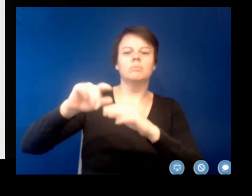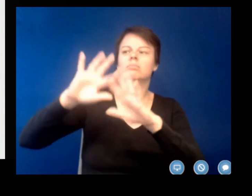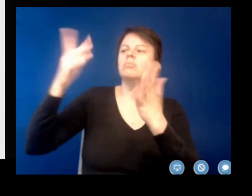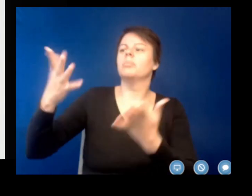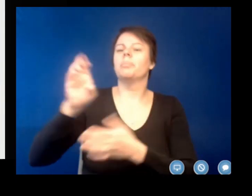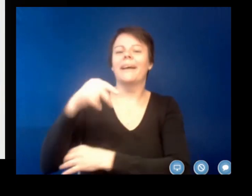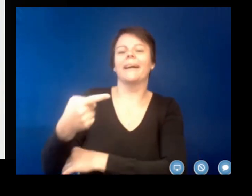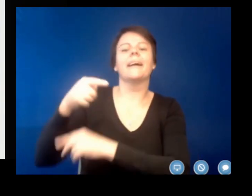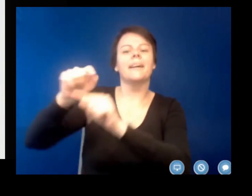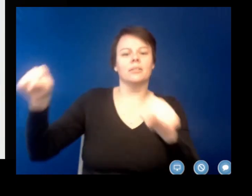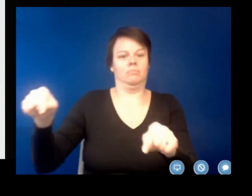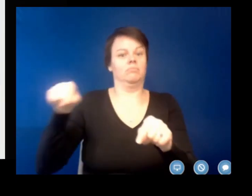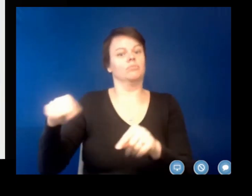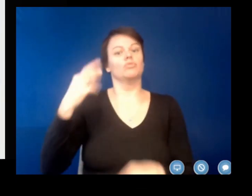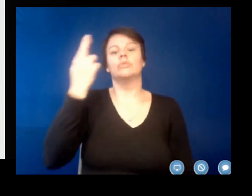is gifted,